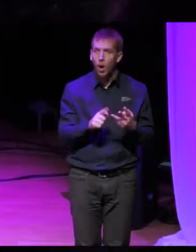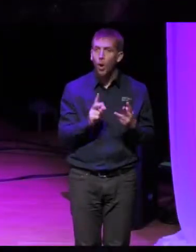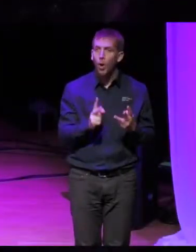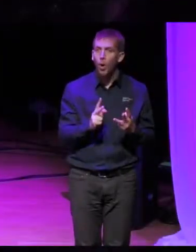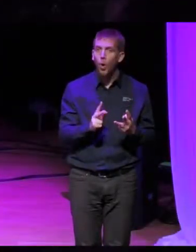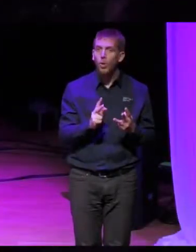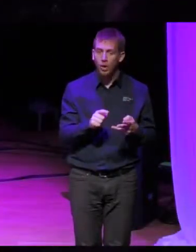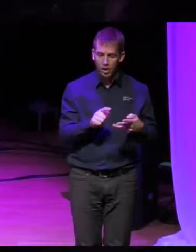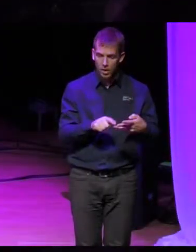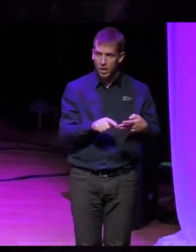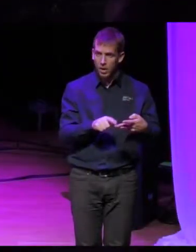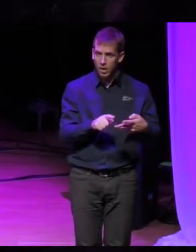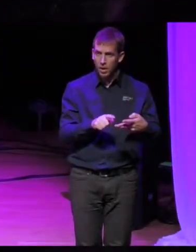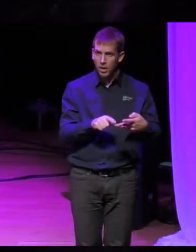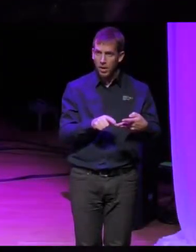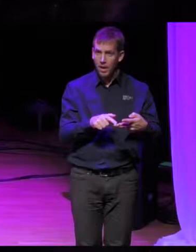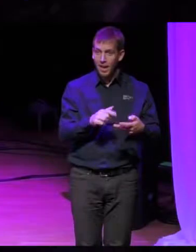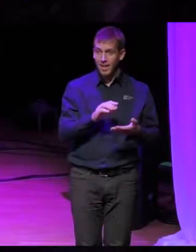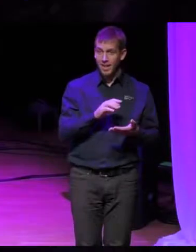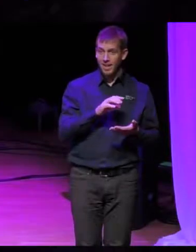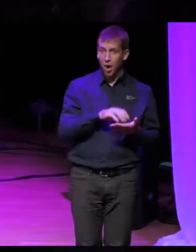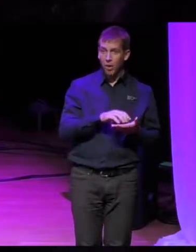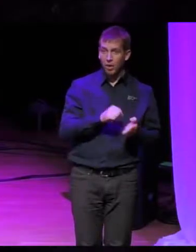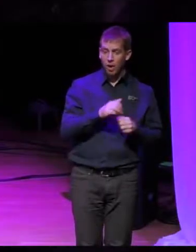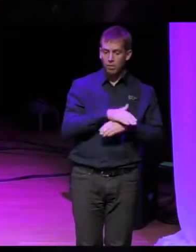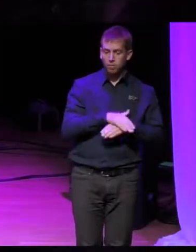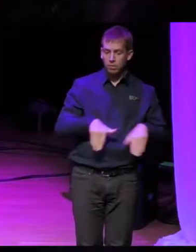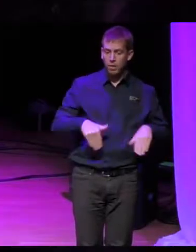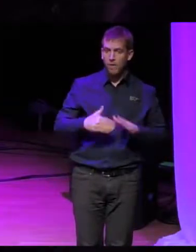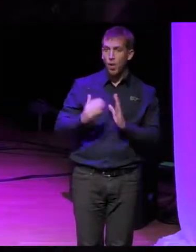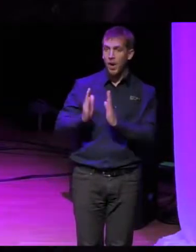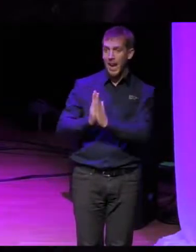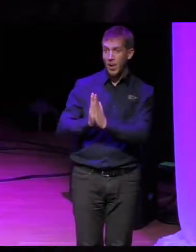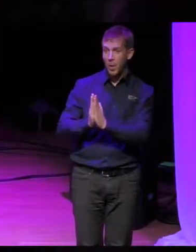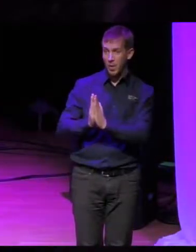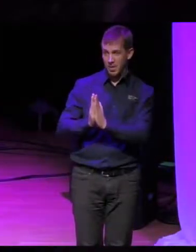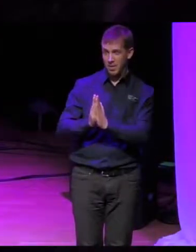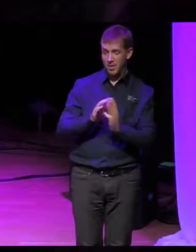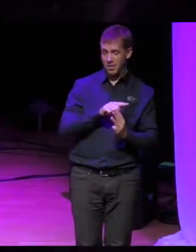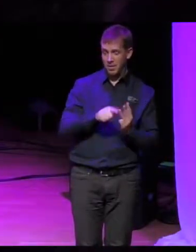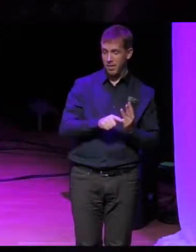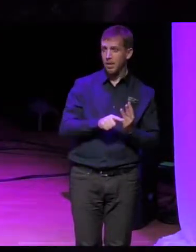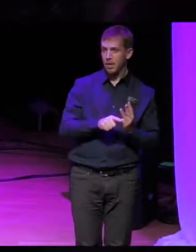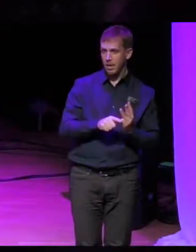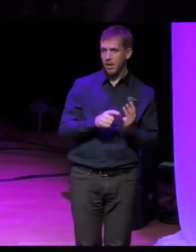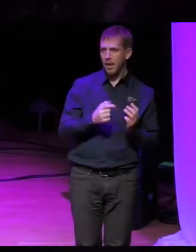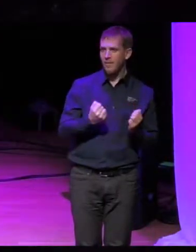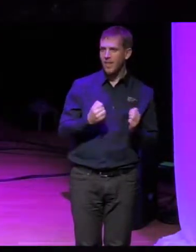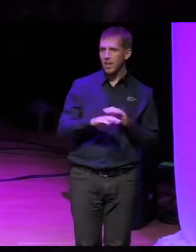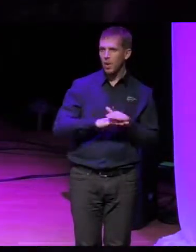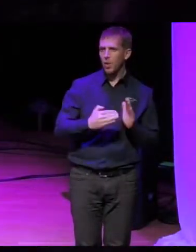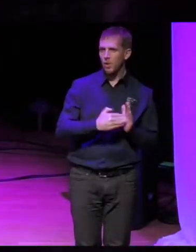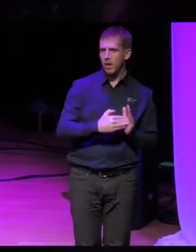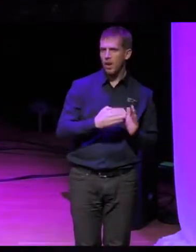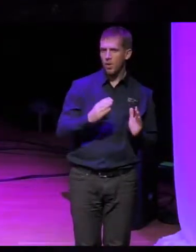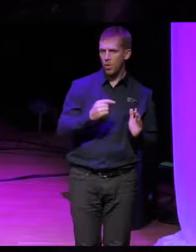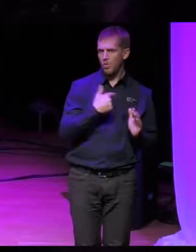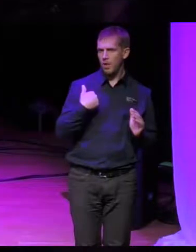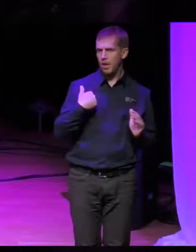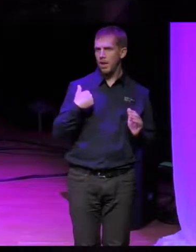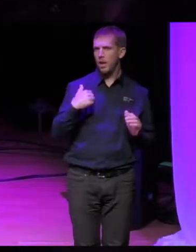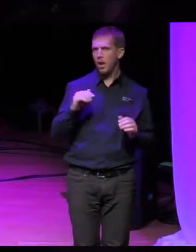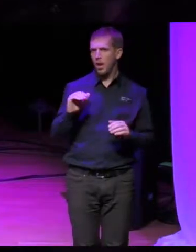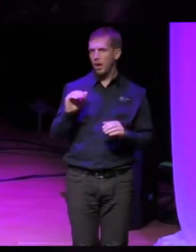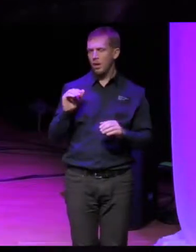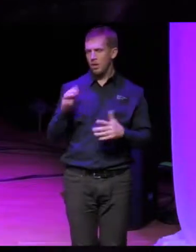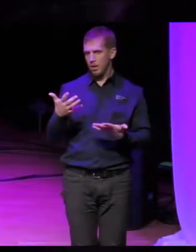establishment of religion on the part of the state. So this is a critical part of our litigation efforts, and as I will mention, it has played